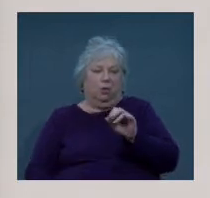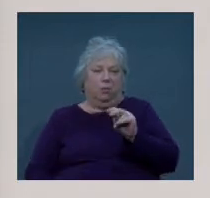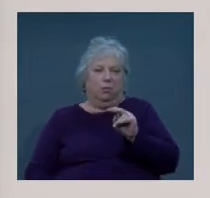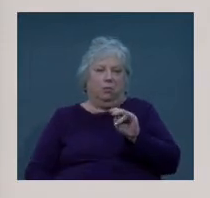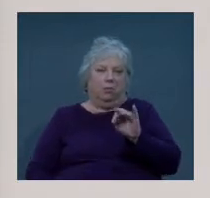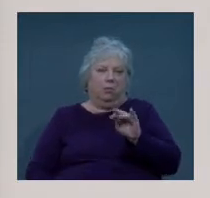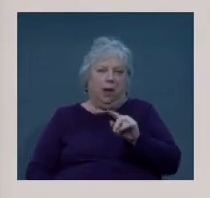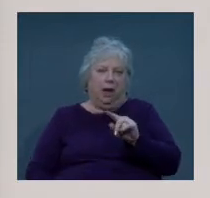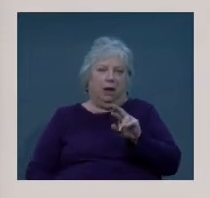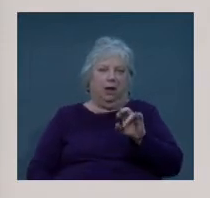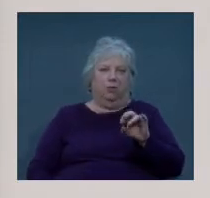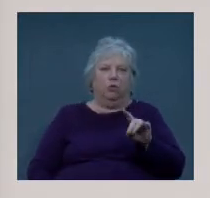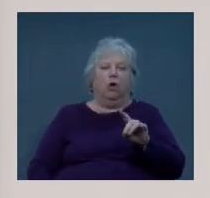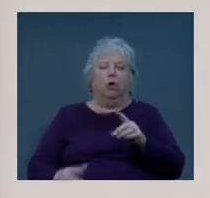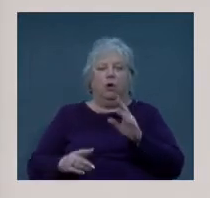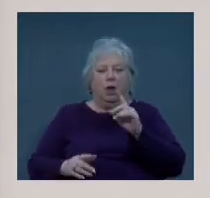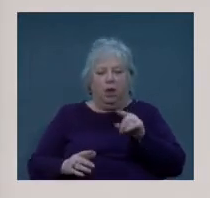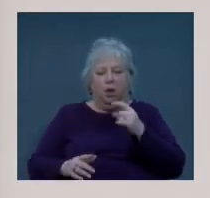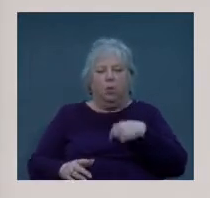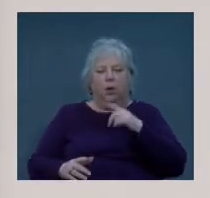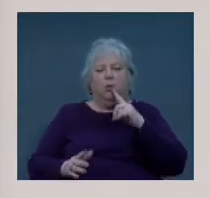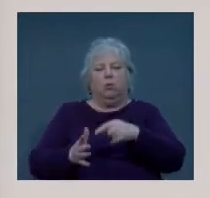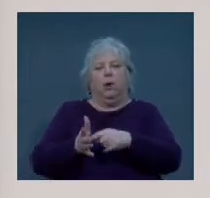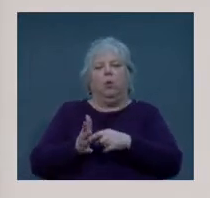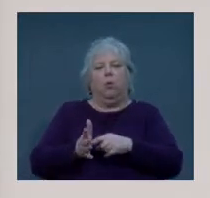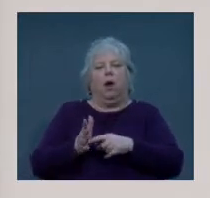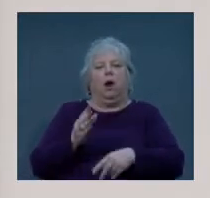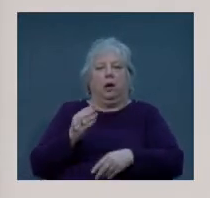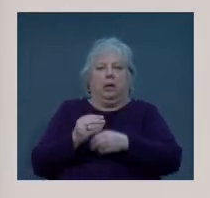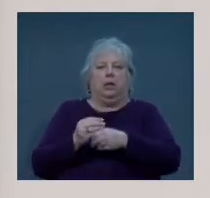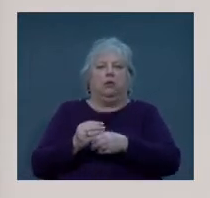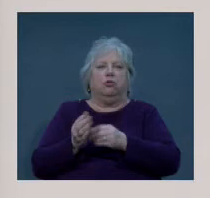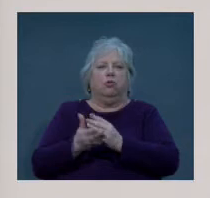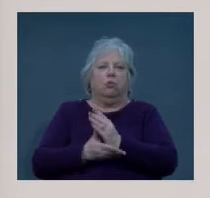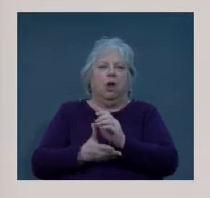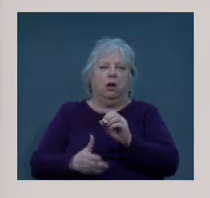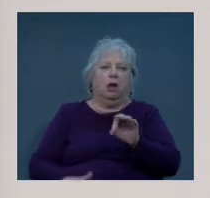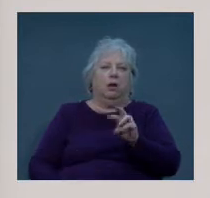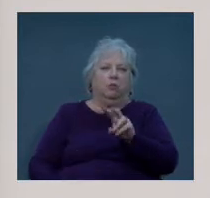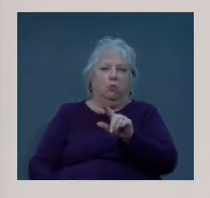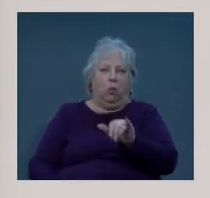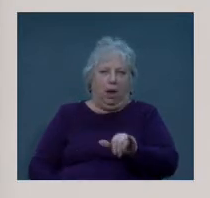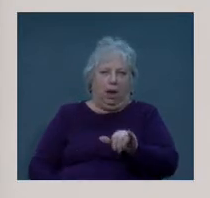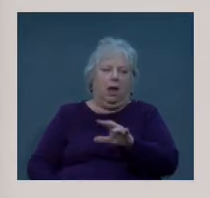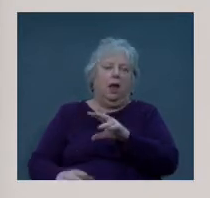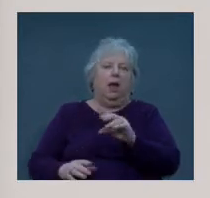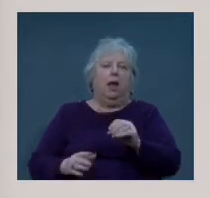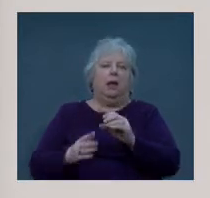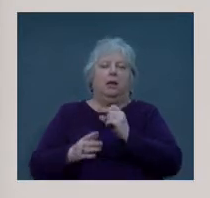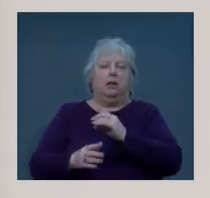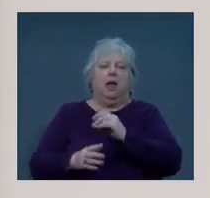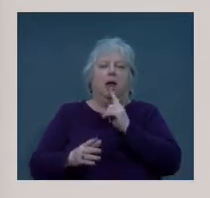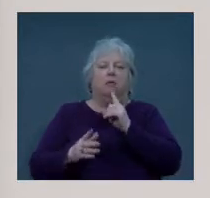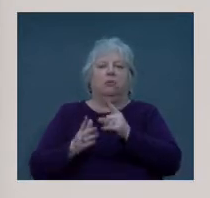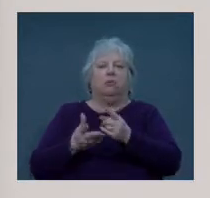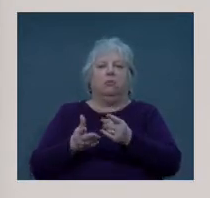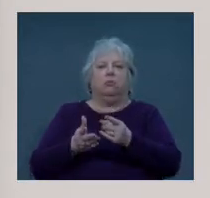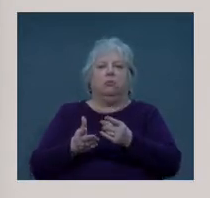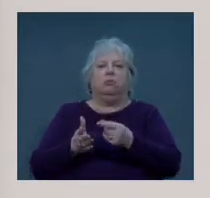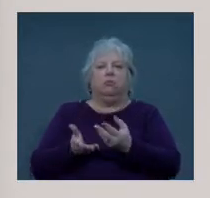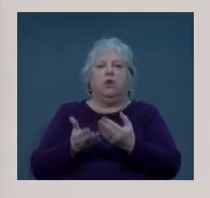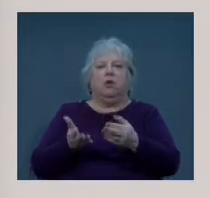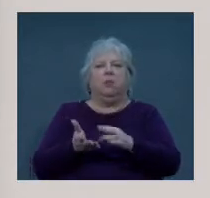a requirement for dedication of additional right-of-way. For that, staff is recommending waiving that